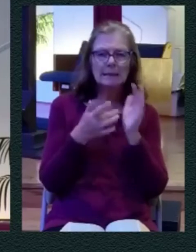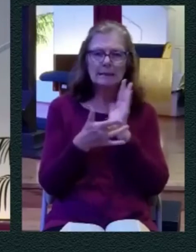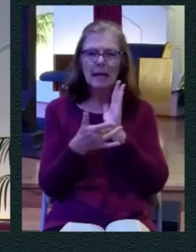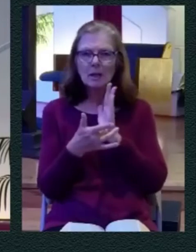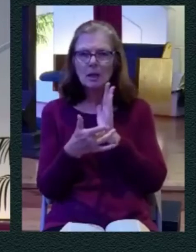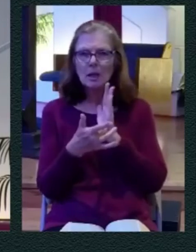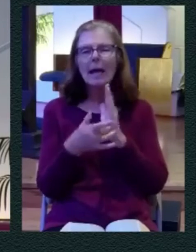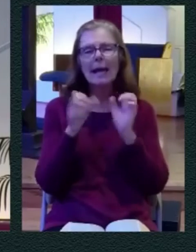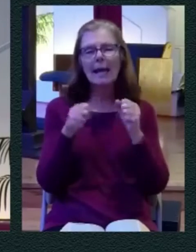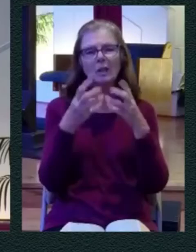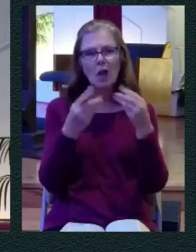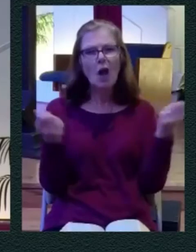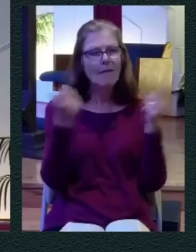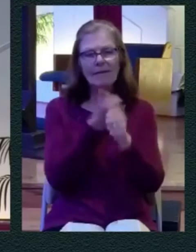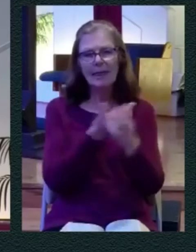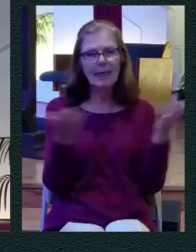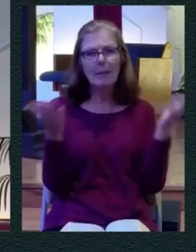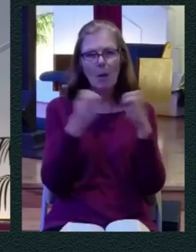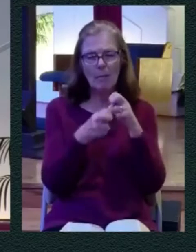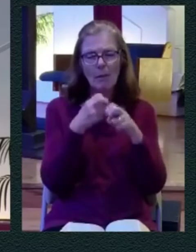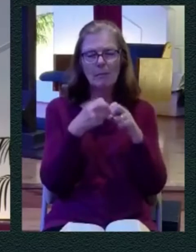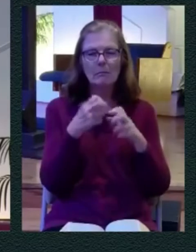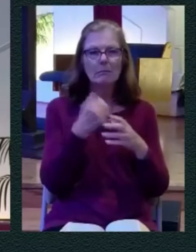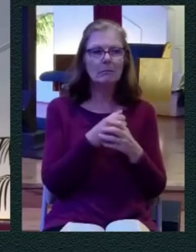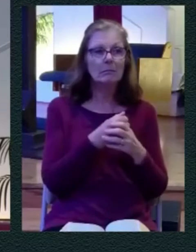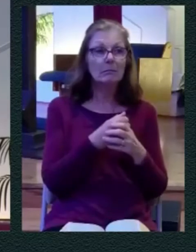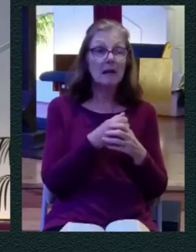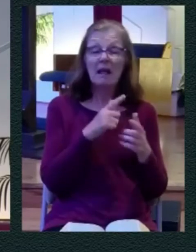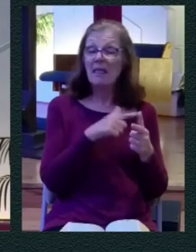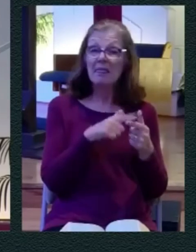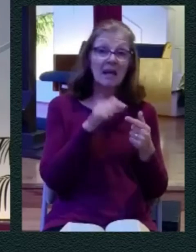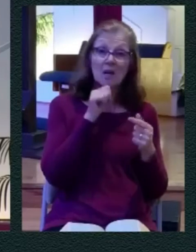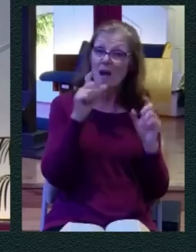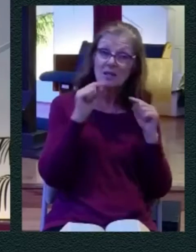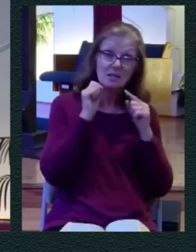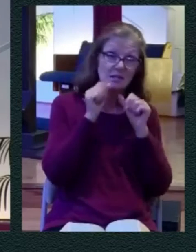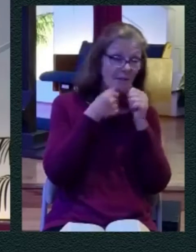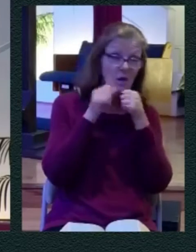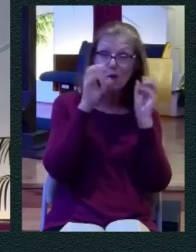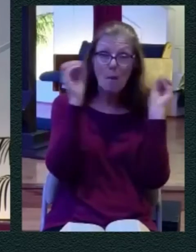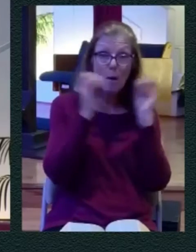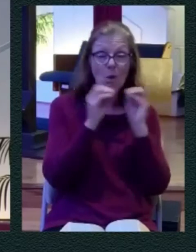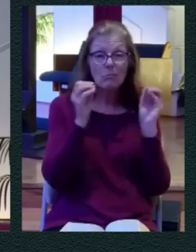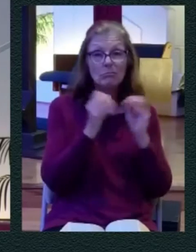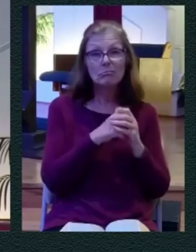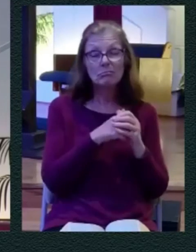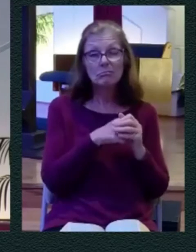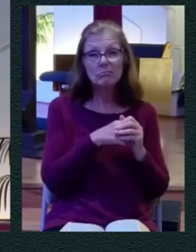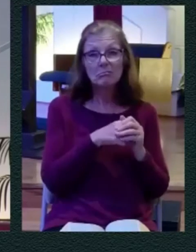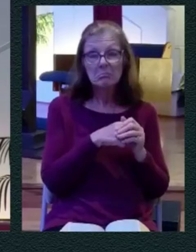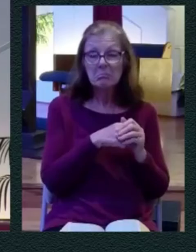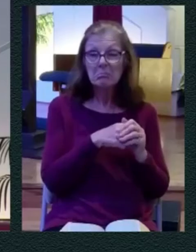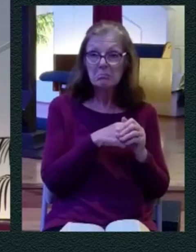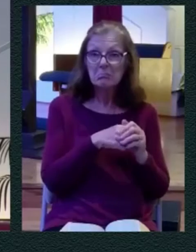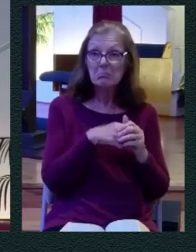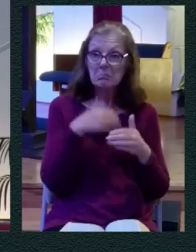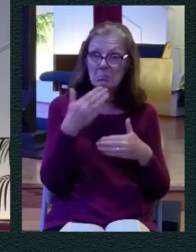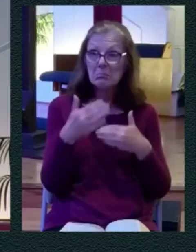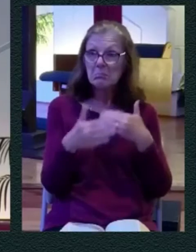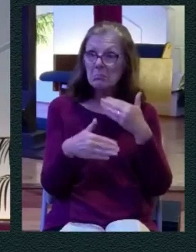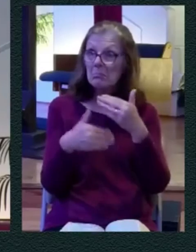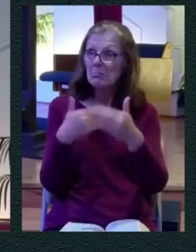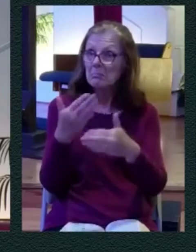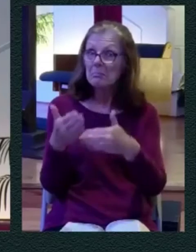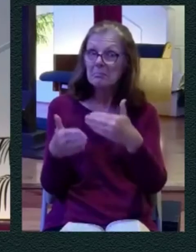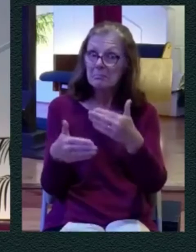it. And then we won't suffer that anymore. Oh, and we've made great strides in this direction, haven't we? And